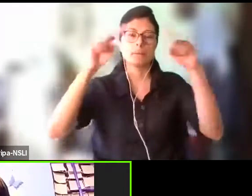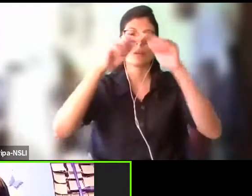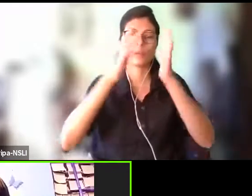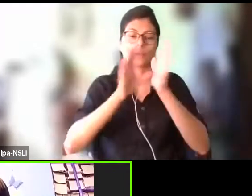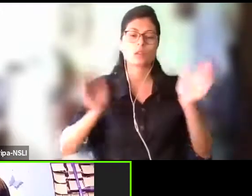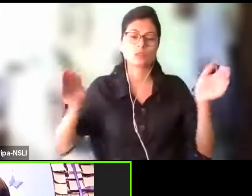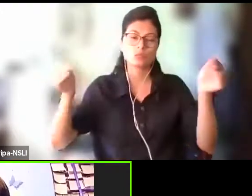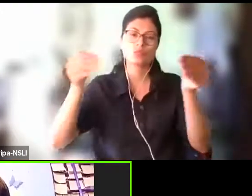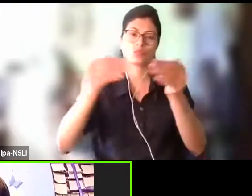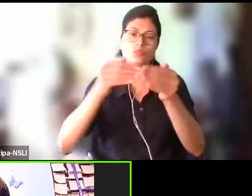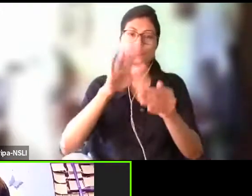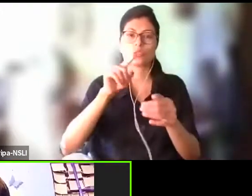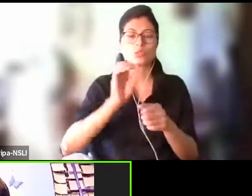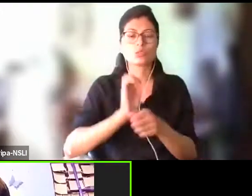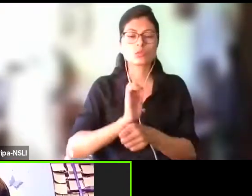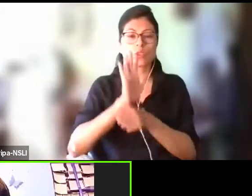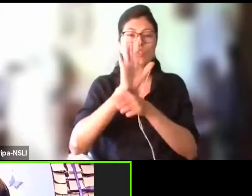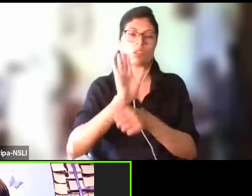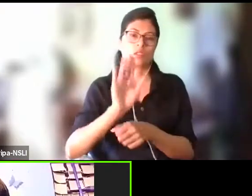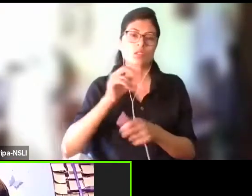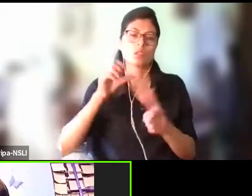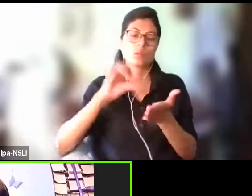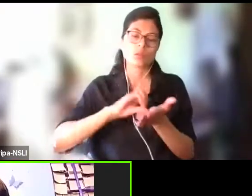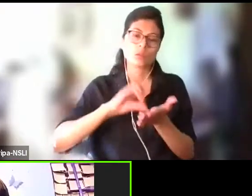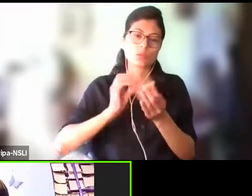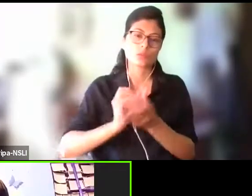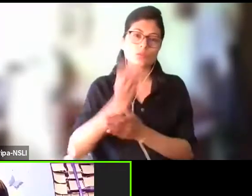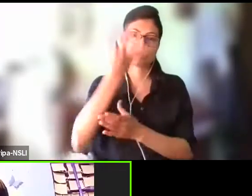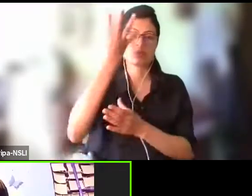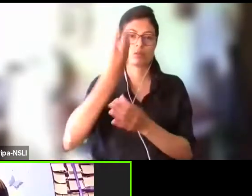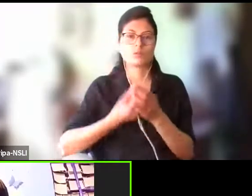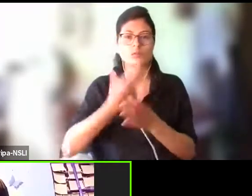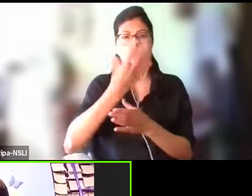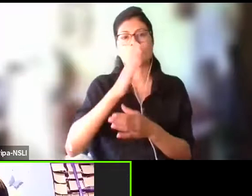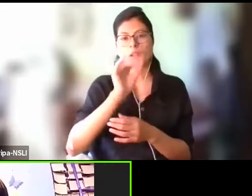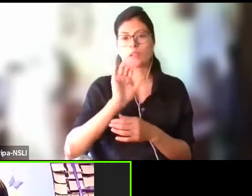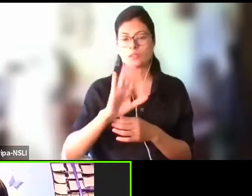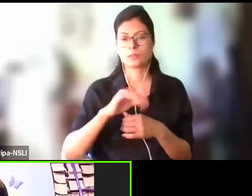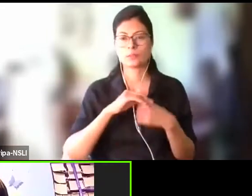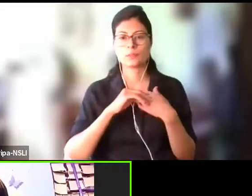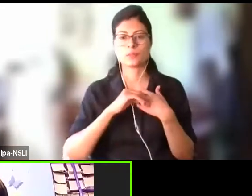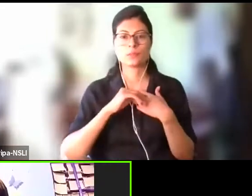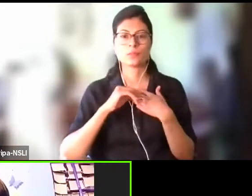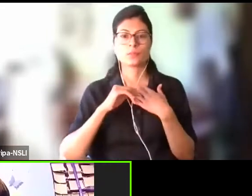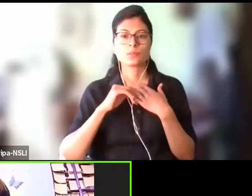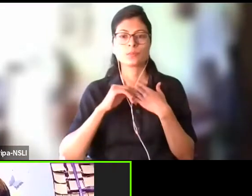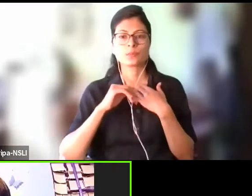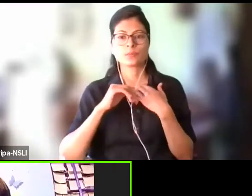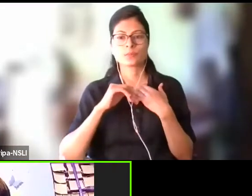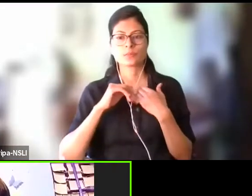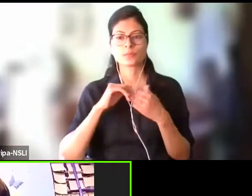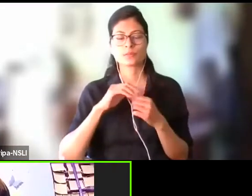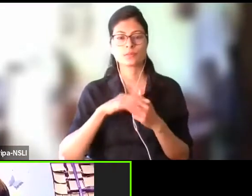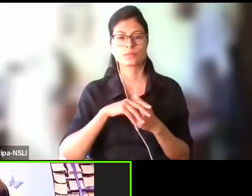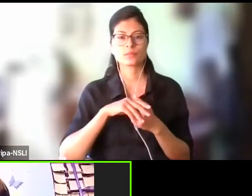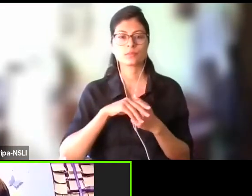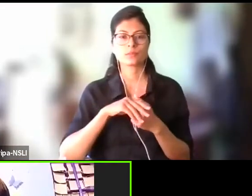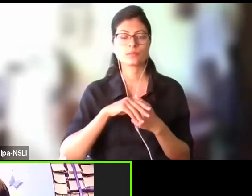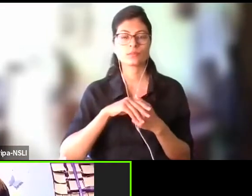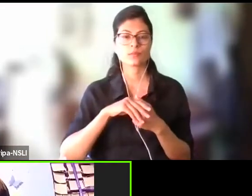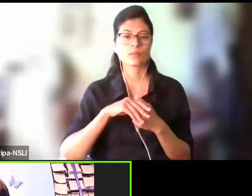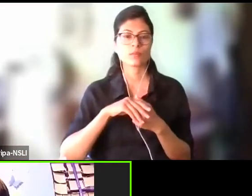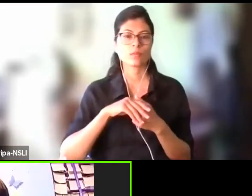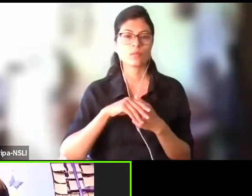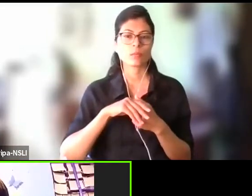while now, and one of my communities of interest, which is Mabeta New Layout, has been a